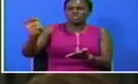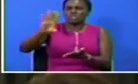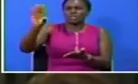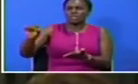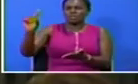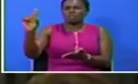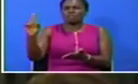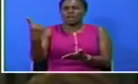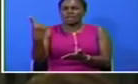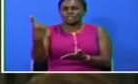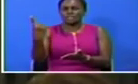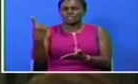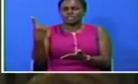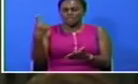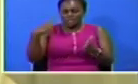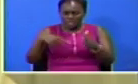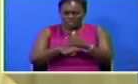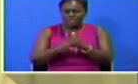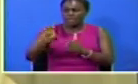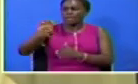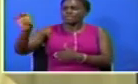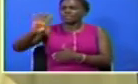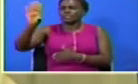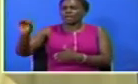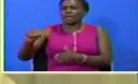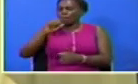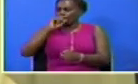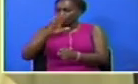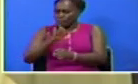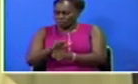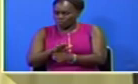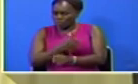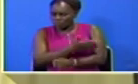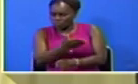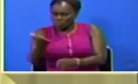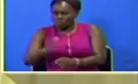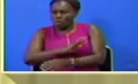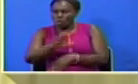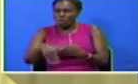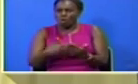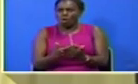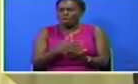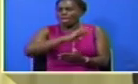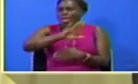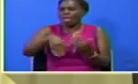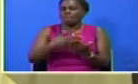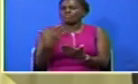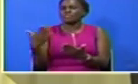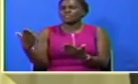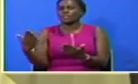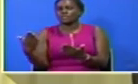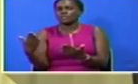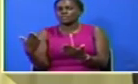Inn by Radisson to enter East Africa. And mine is to assure all of you that my government will do everything in its